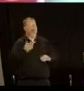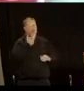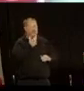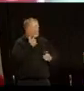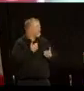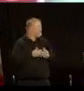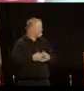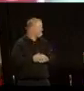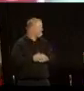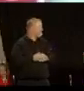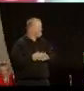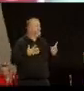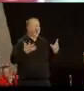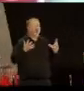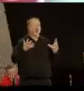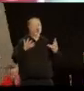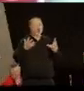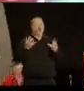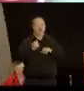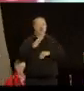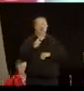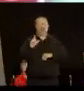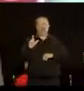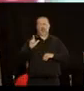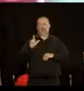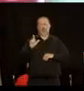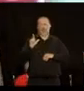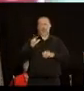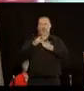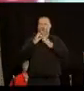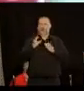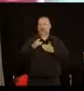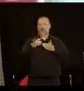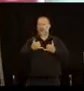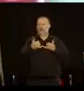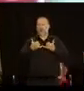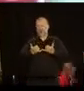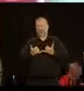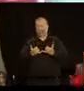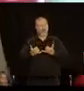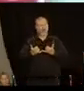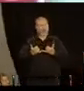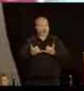He won the Bill Galvano Leadership Award.